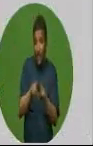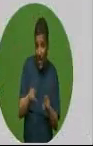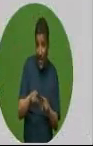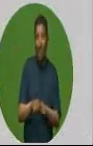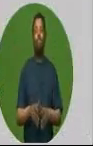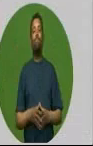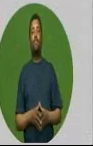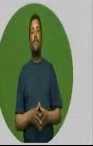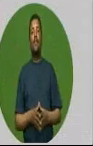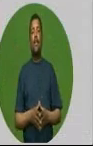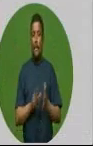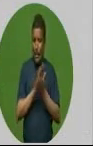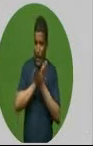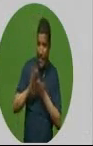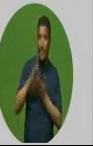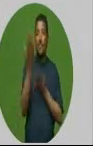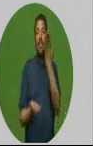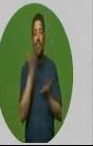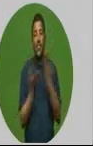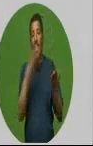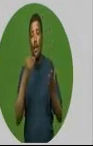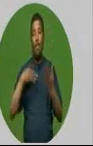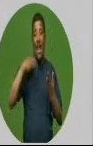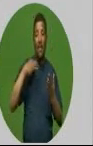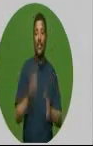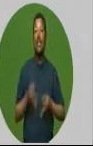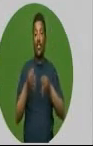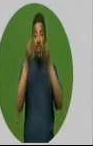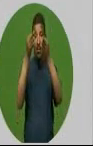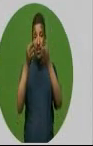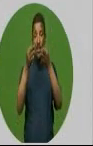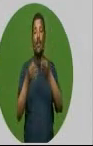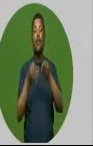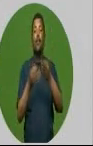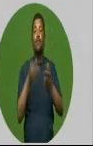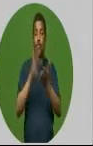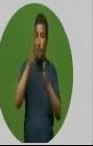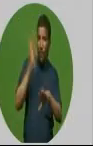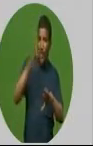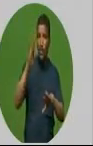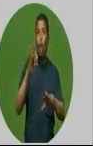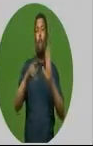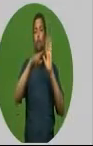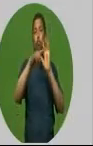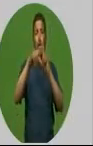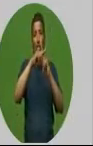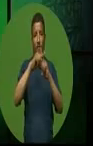Similarly, net services and private transfers depict a positive